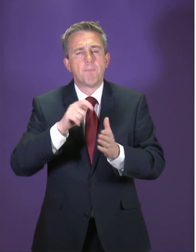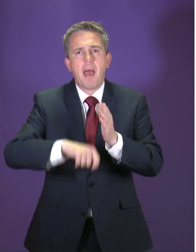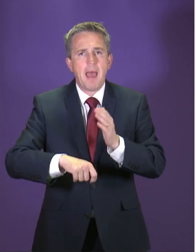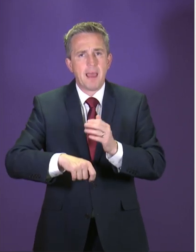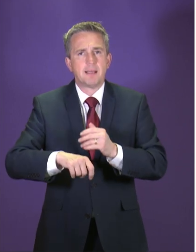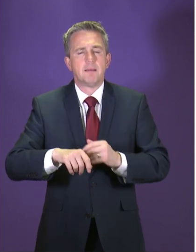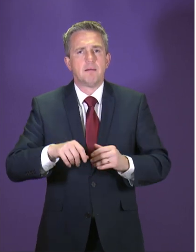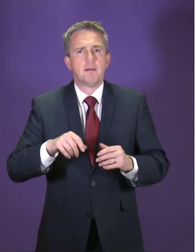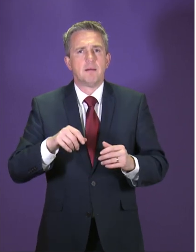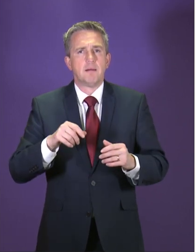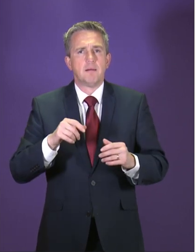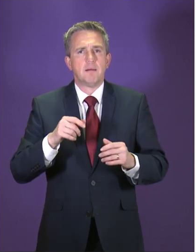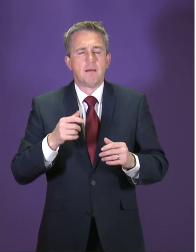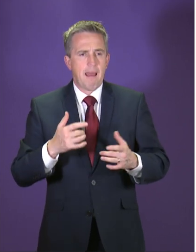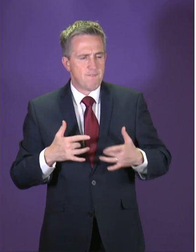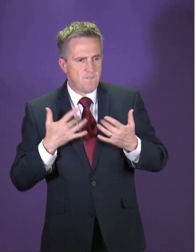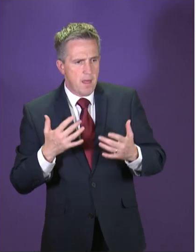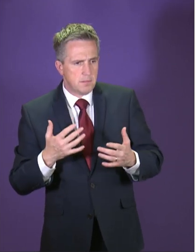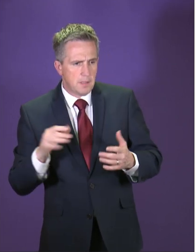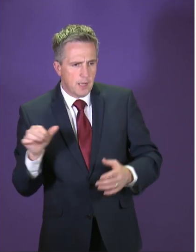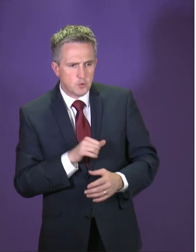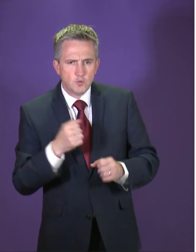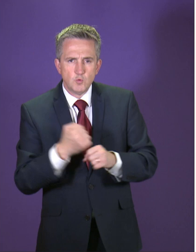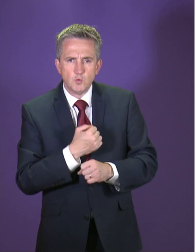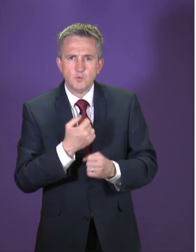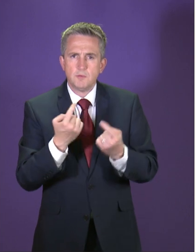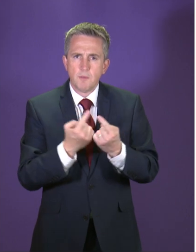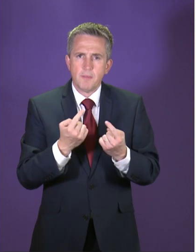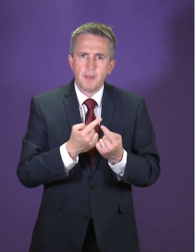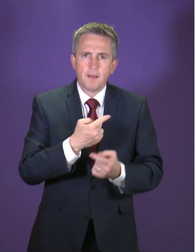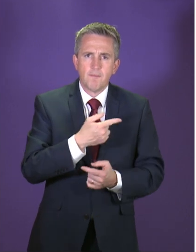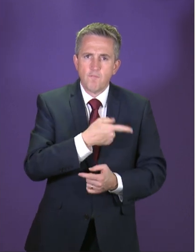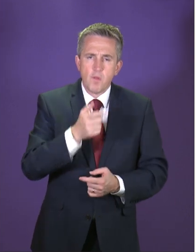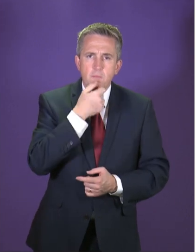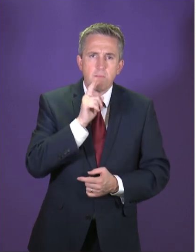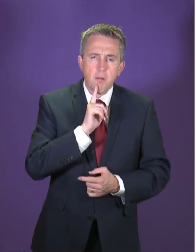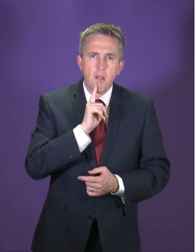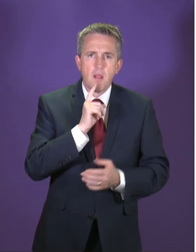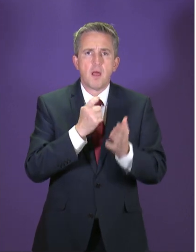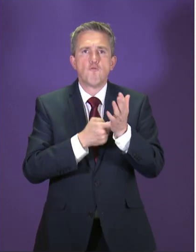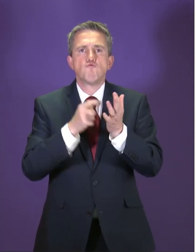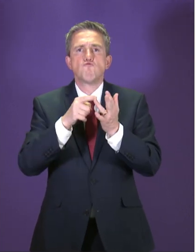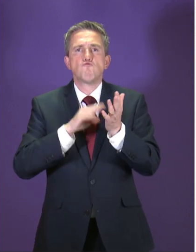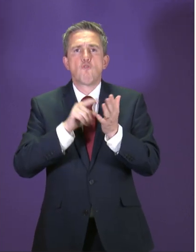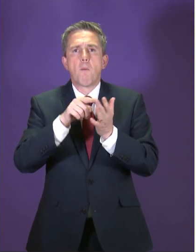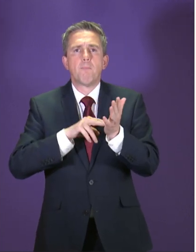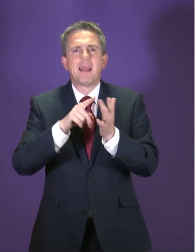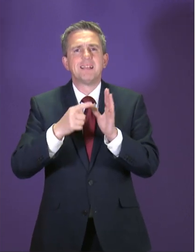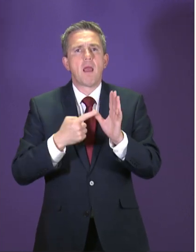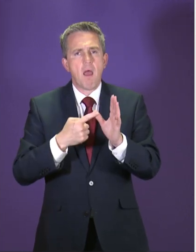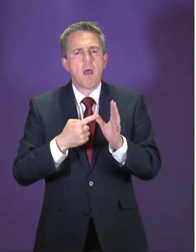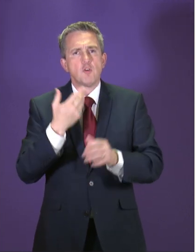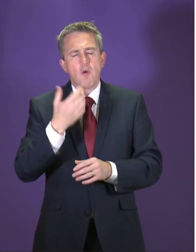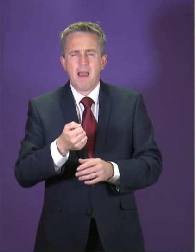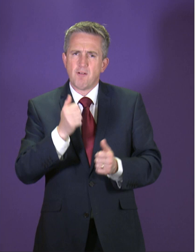To do something unique for your people. In Romania, there is a fabulous space, Delta of